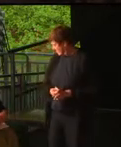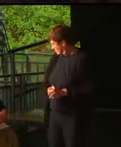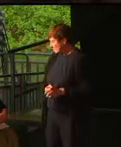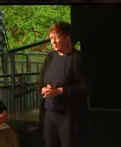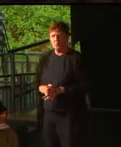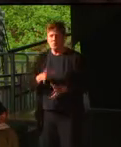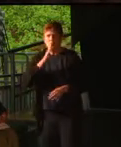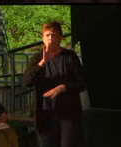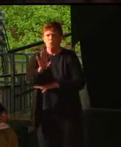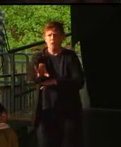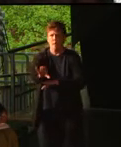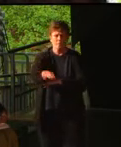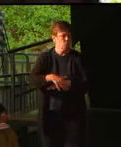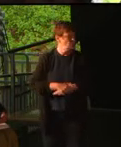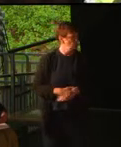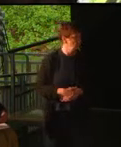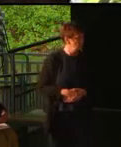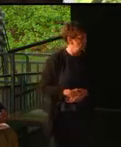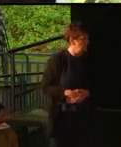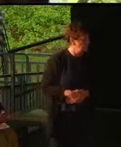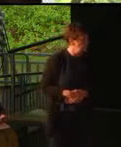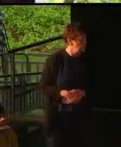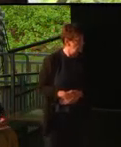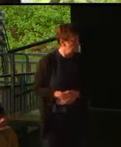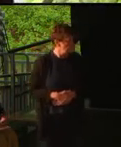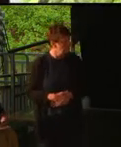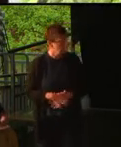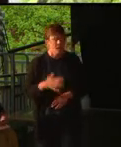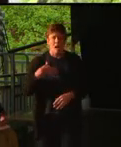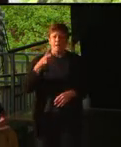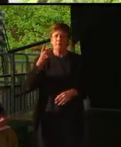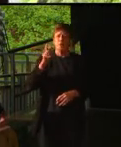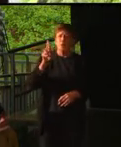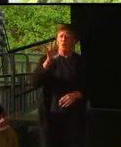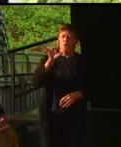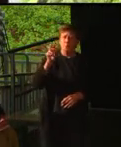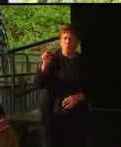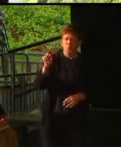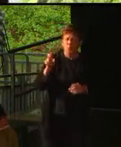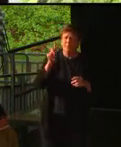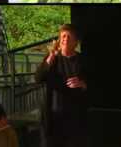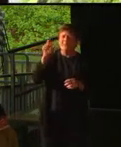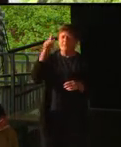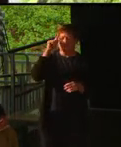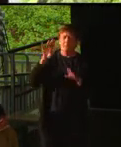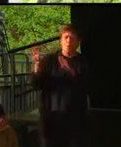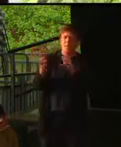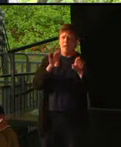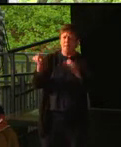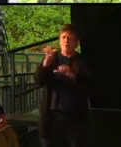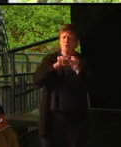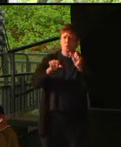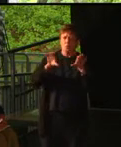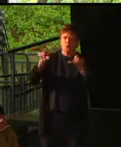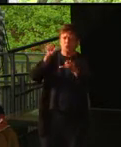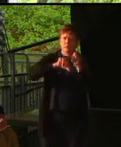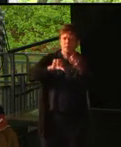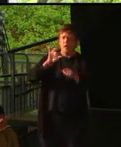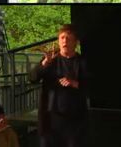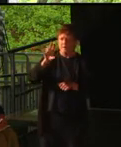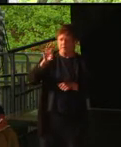Good afternoon. My name is Dr. Pat Shablum. I'm the Dean for Behavioral and Social Sciences and